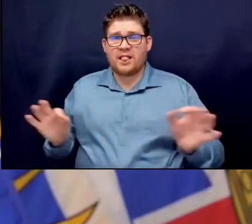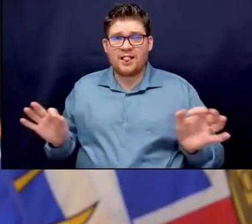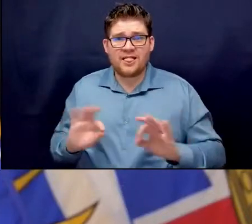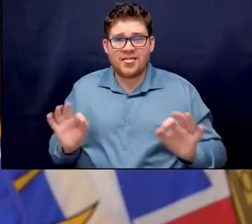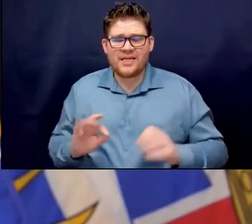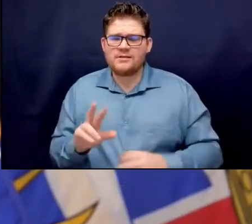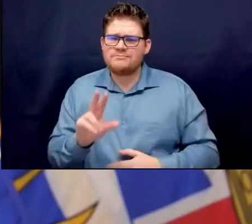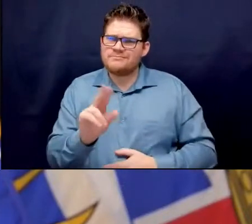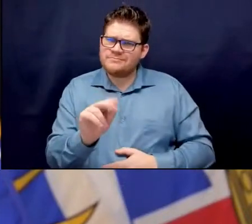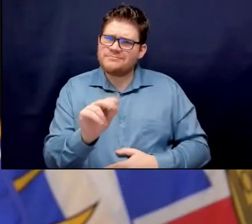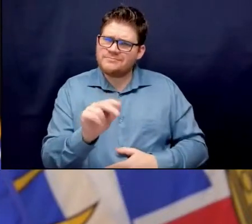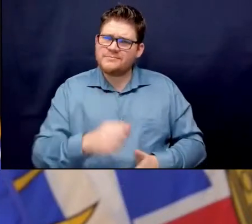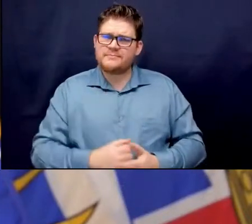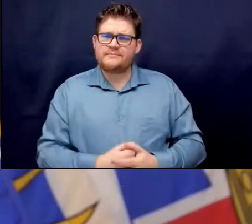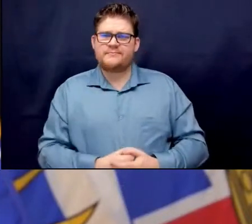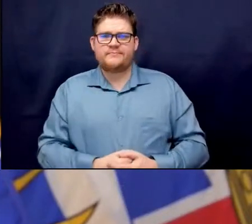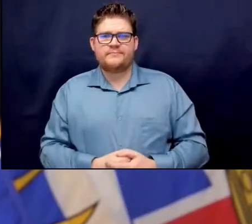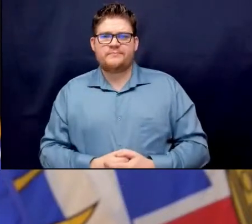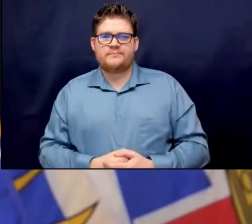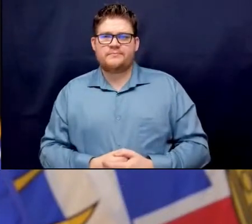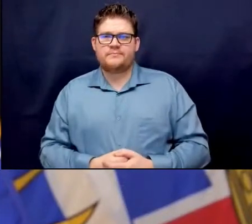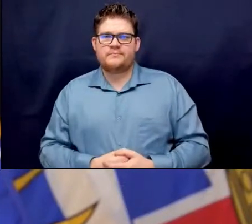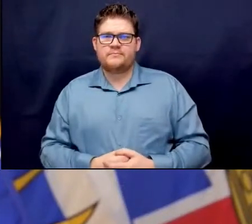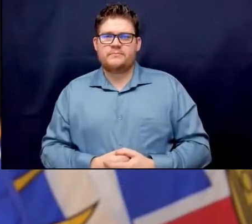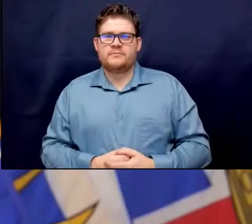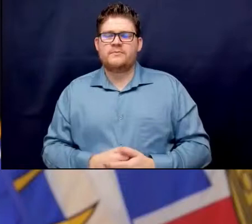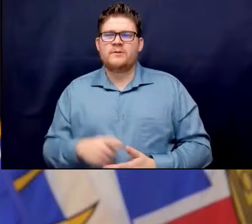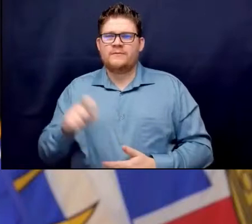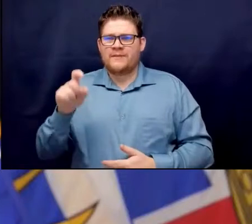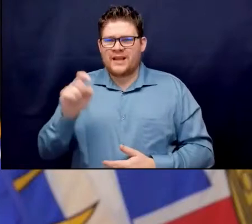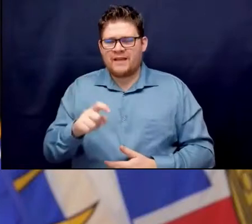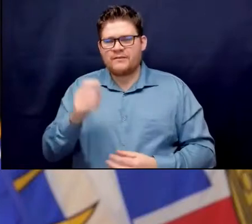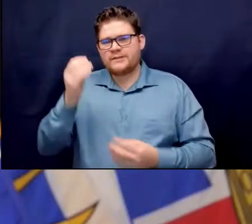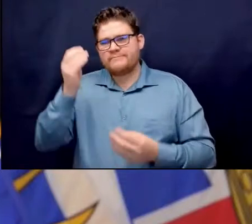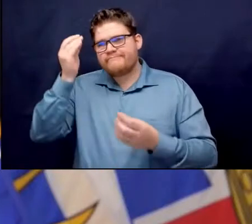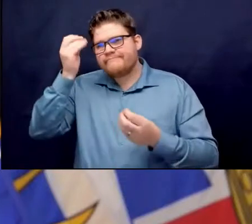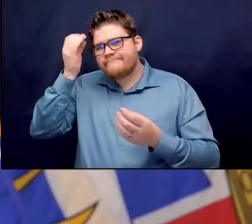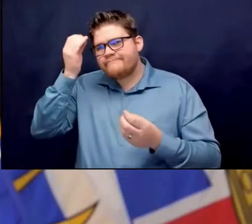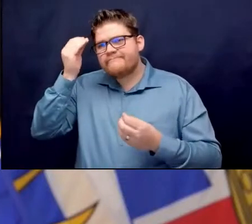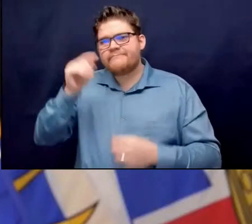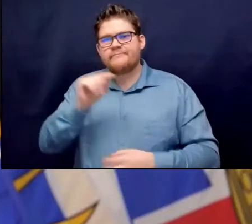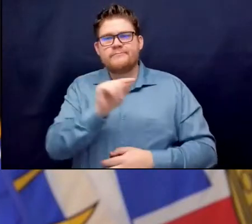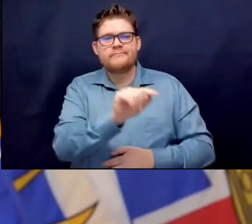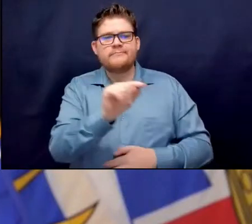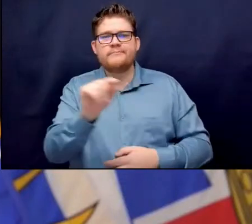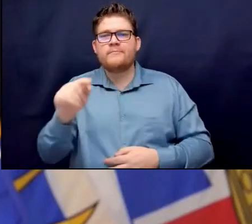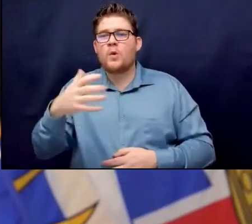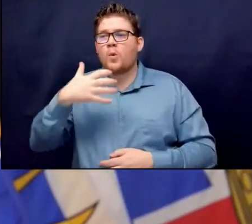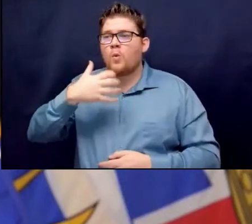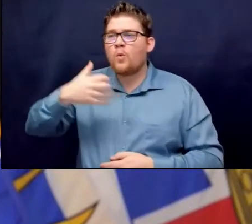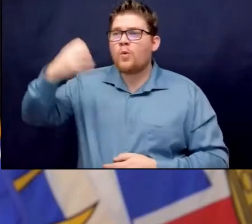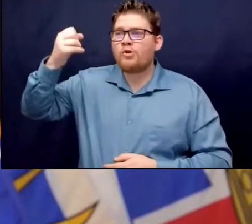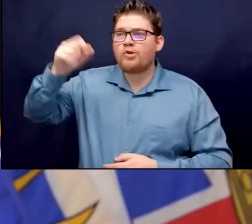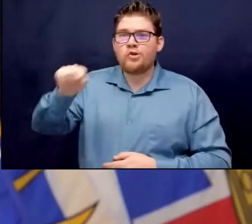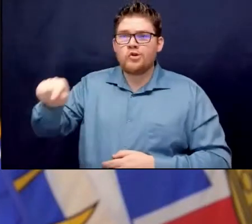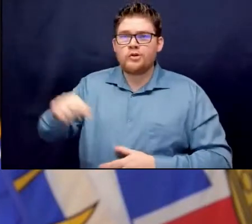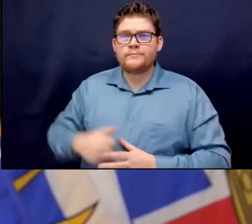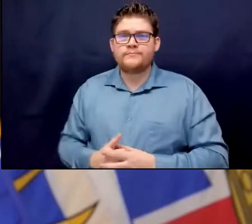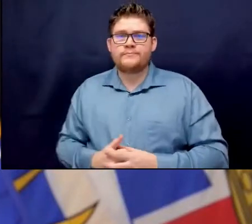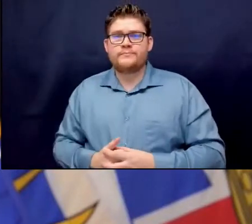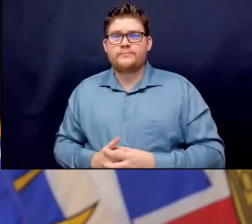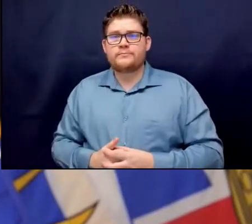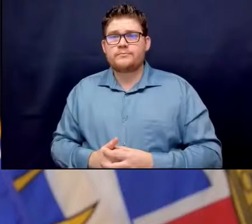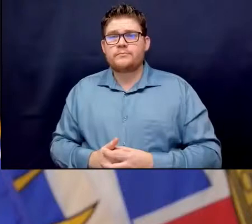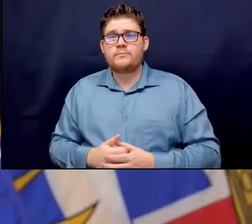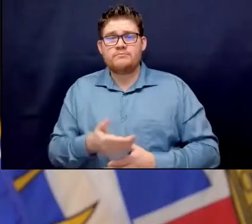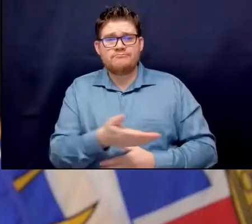we need to support them and help them through this period of time. And particularly older people, people who have underlying illnesses. So that